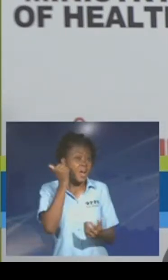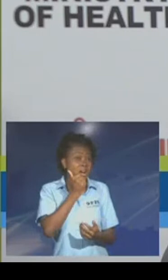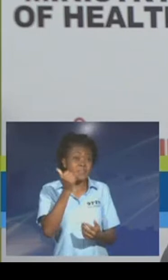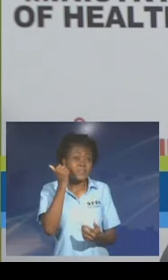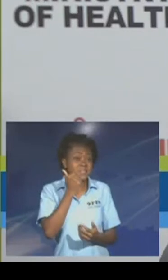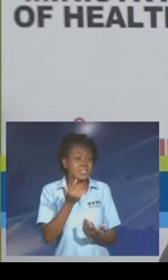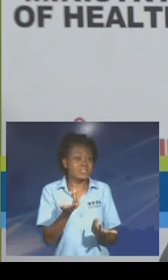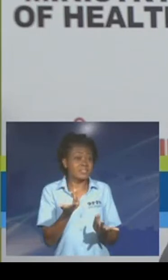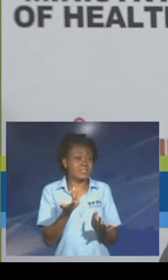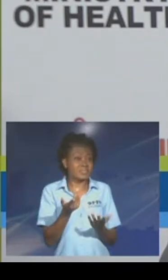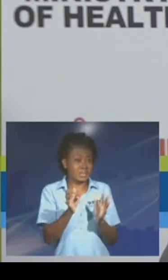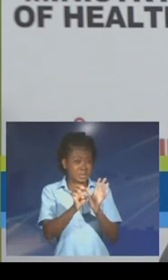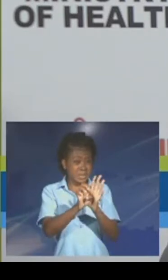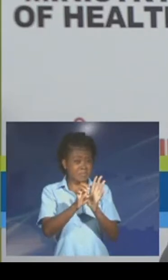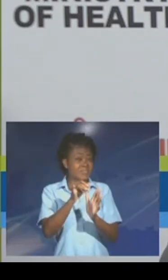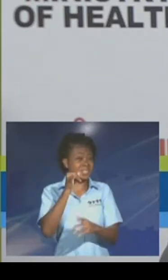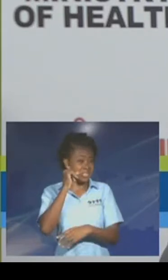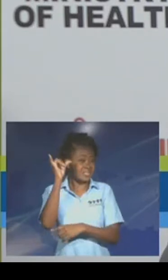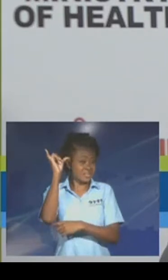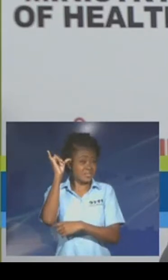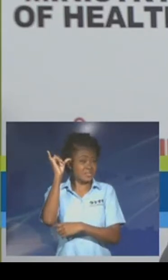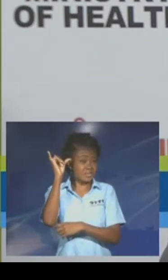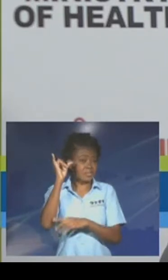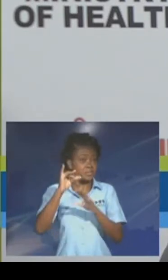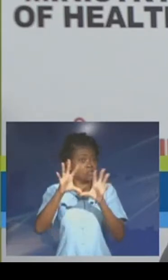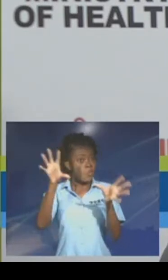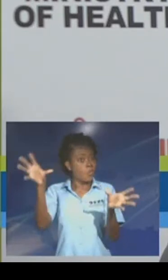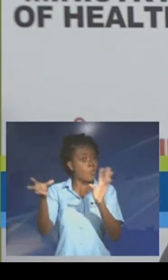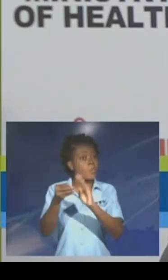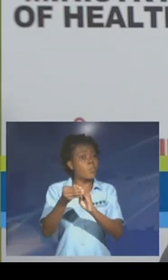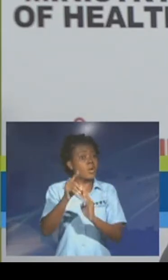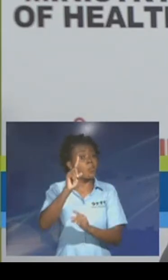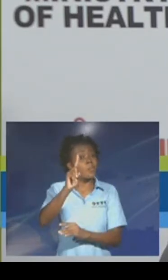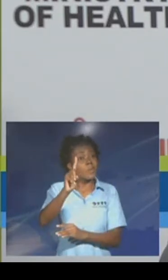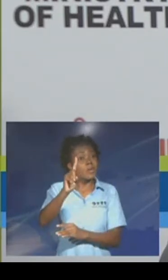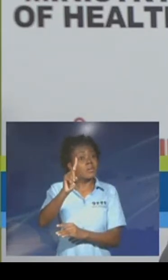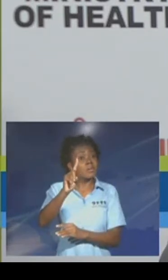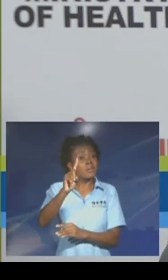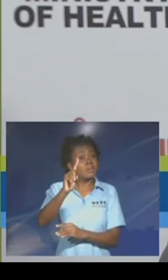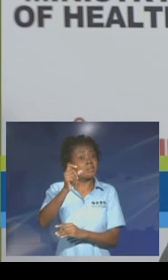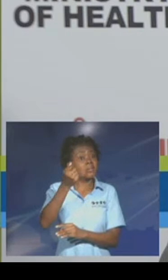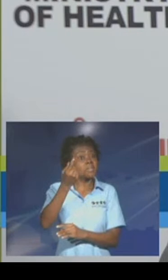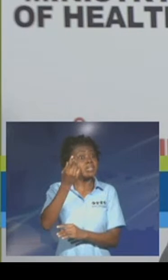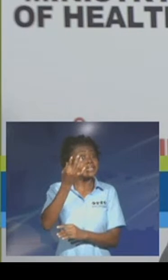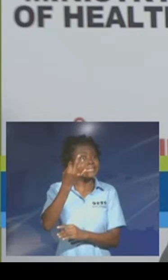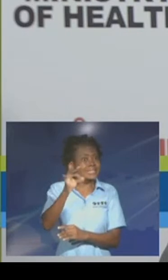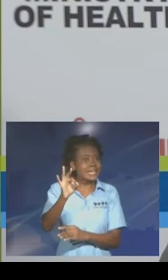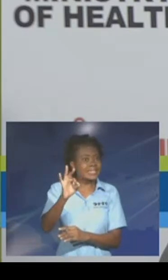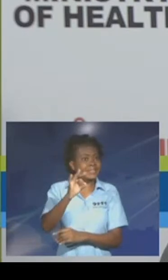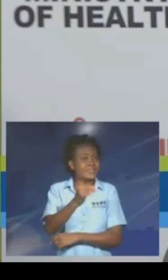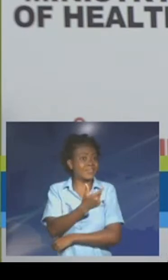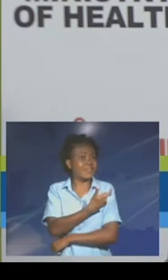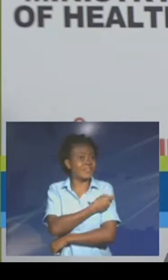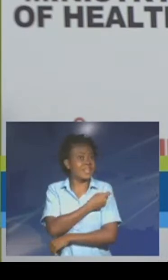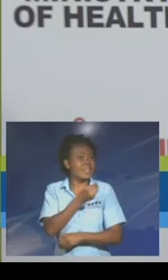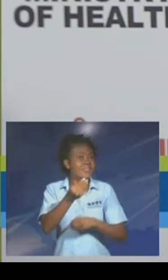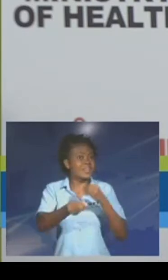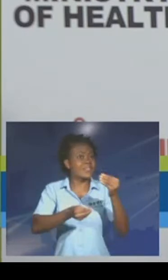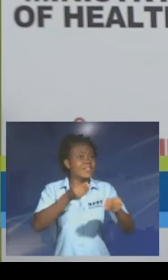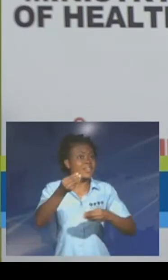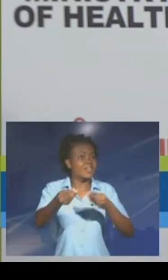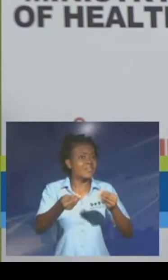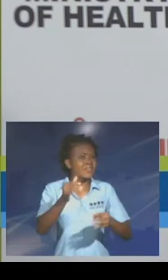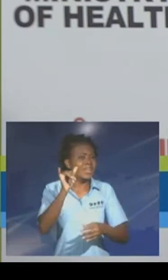yesterday, a total of 119 doses were given out, which is pretty low. And this is both